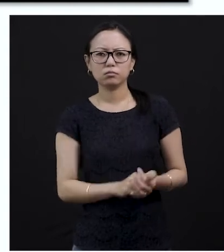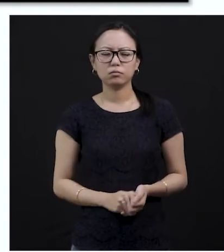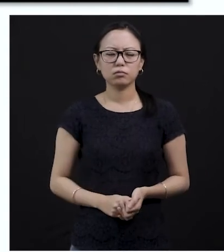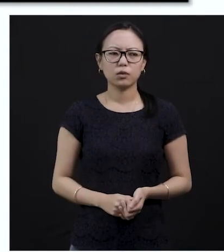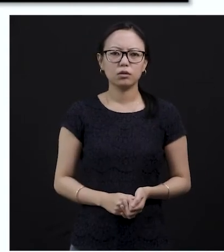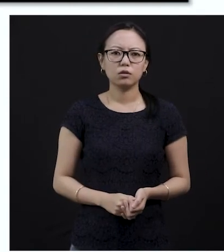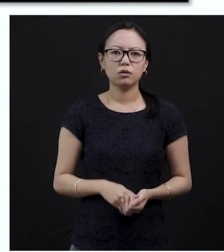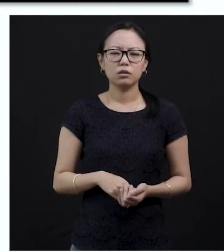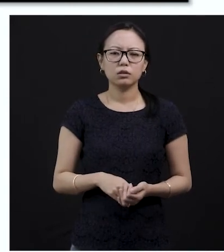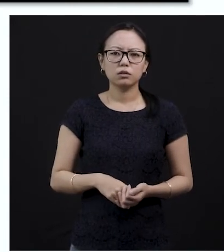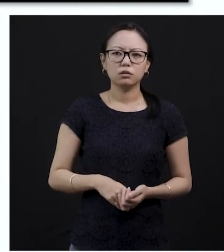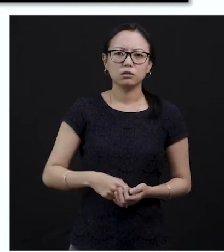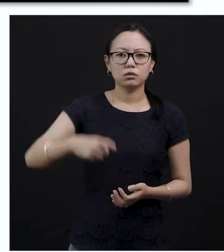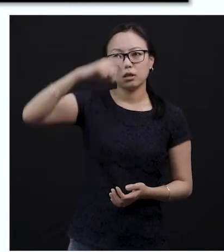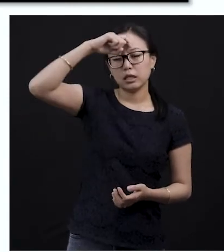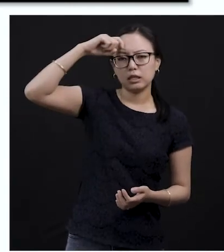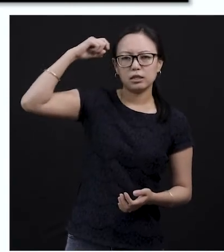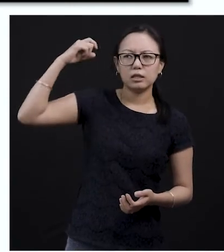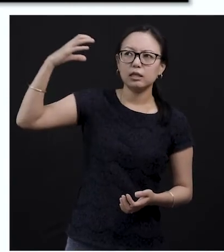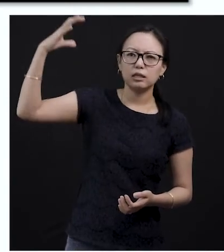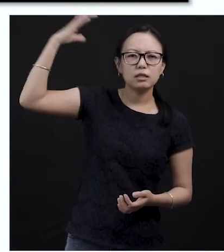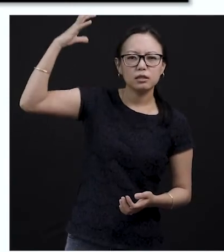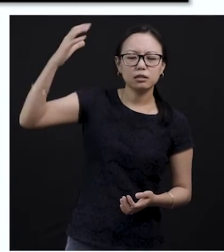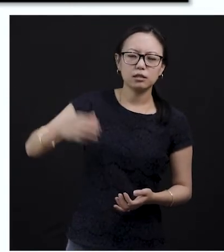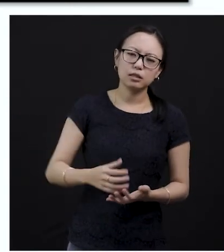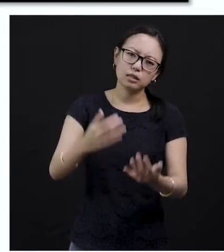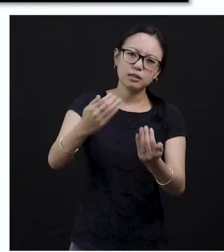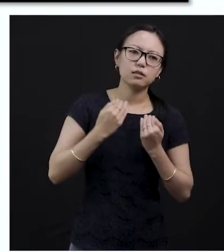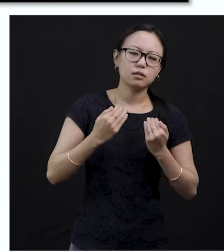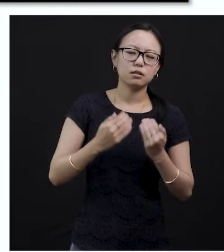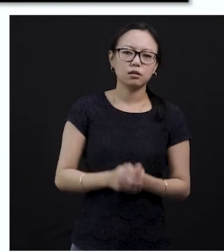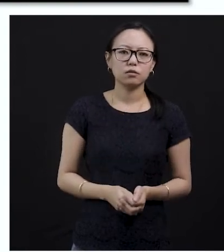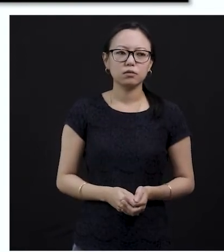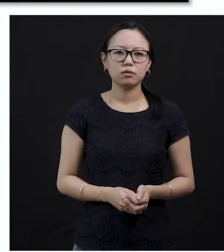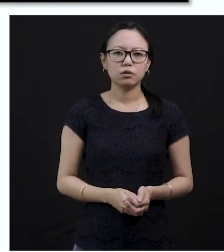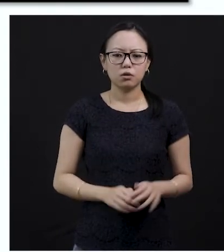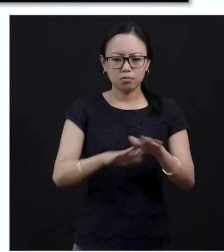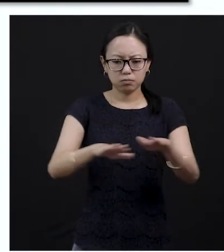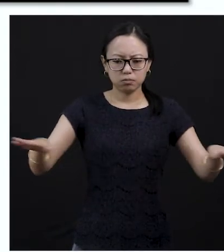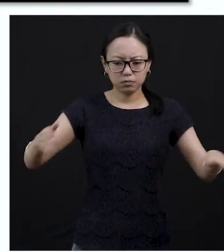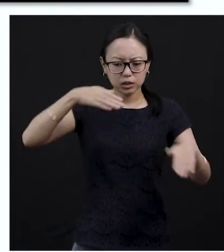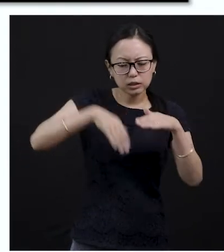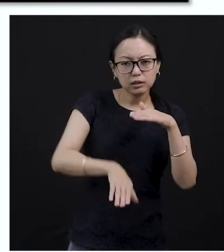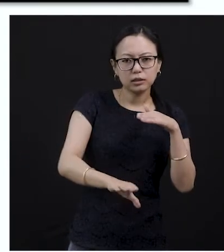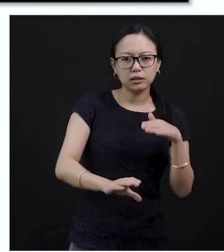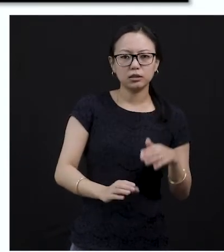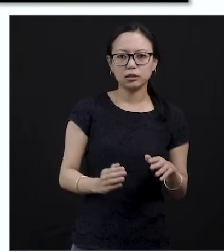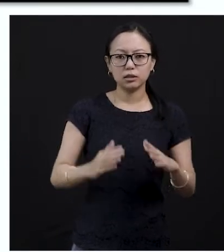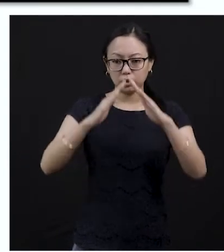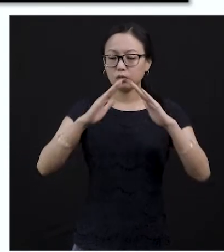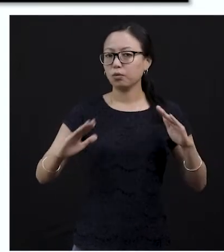that they are safe from the heat of the sand. Okay, so animals of the deserts, other